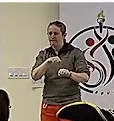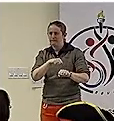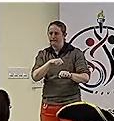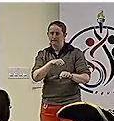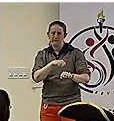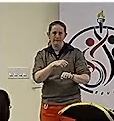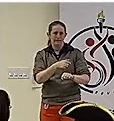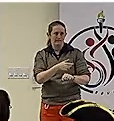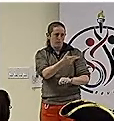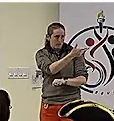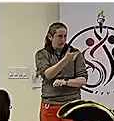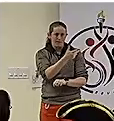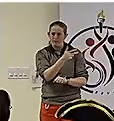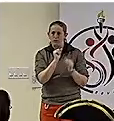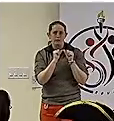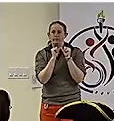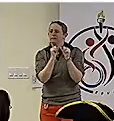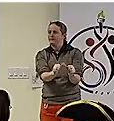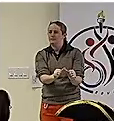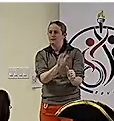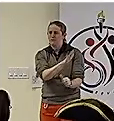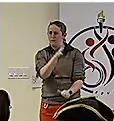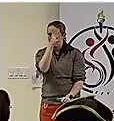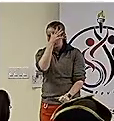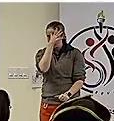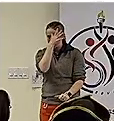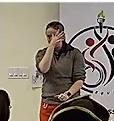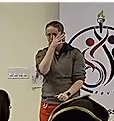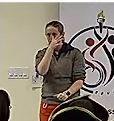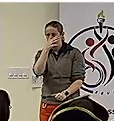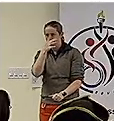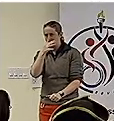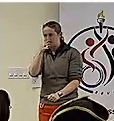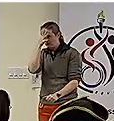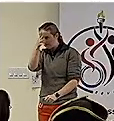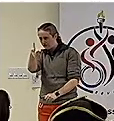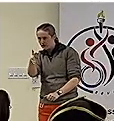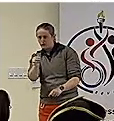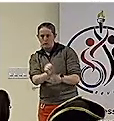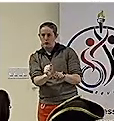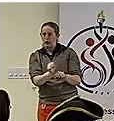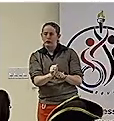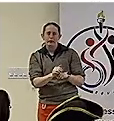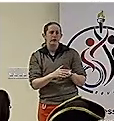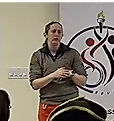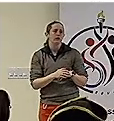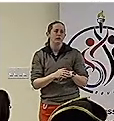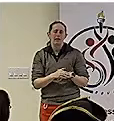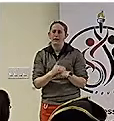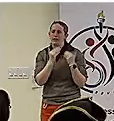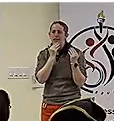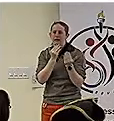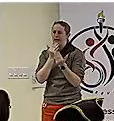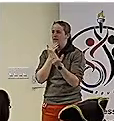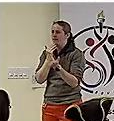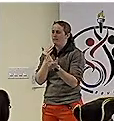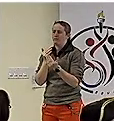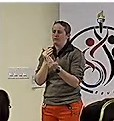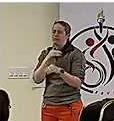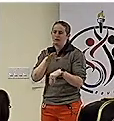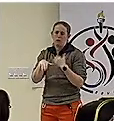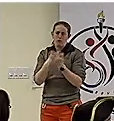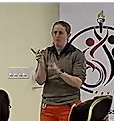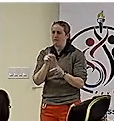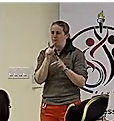this legacy of your father and your grandfather. And thanks so much to everyone who has